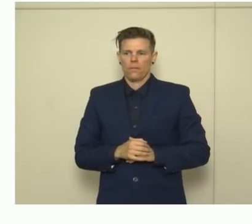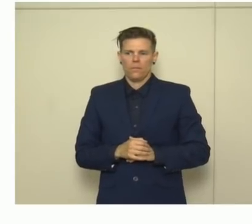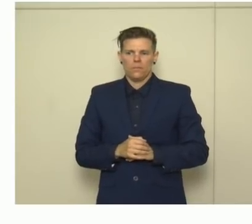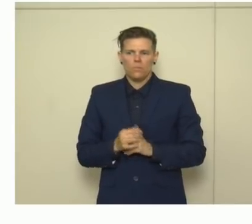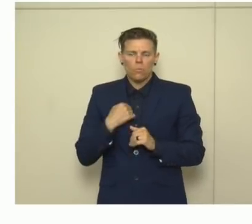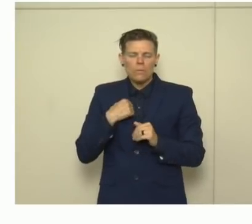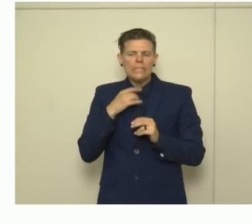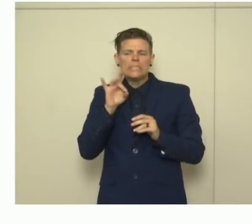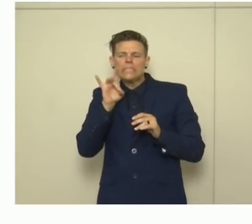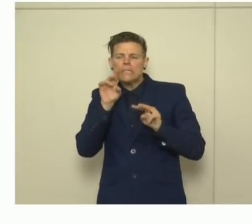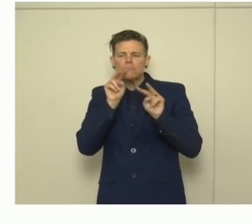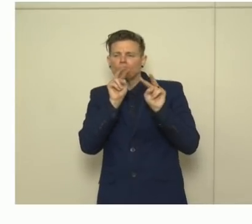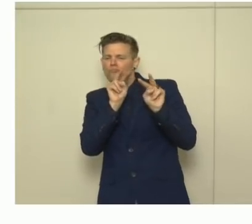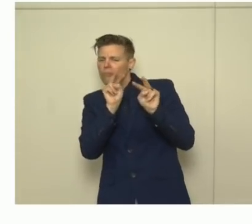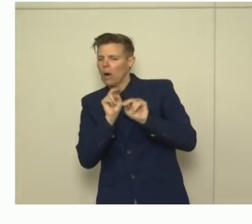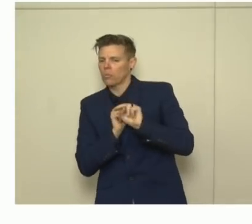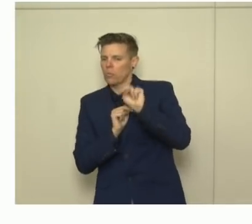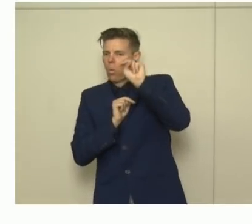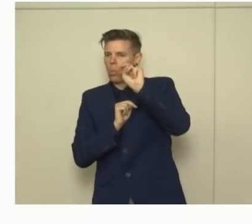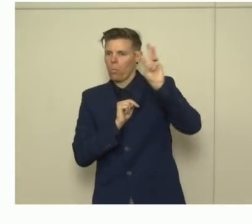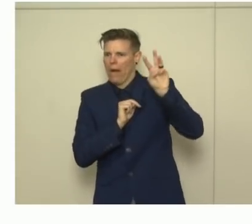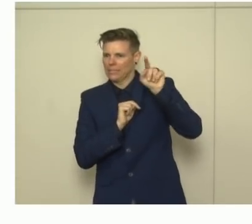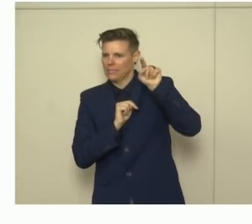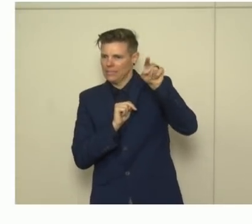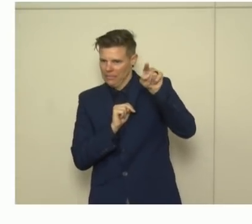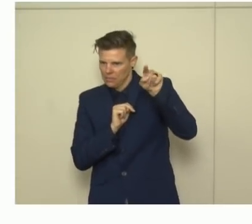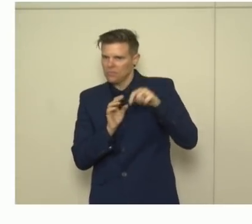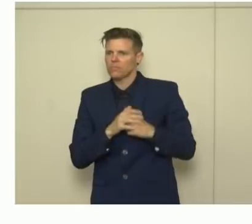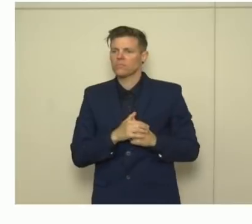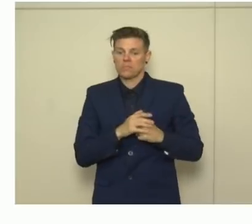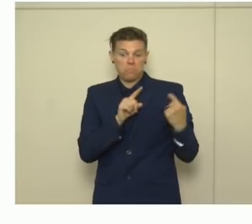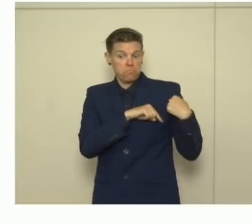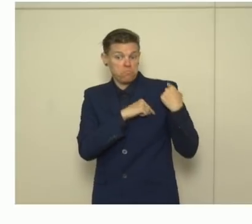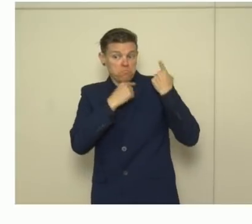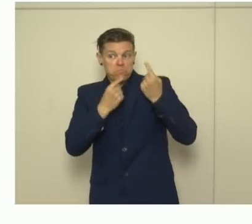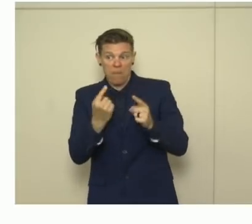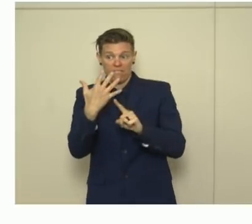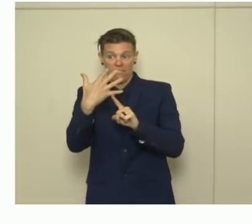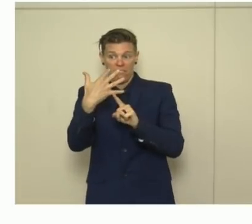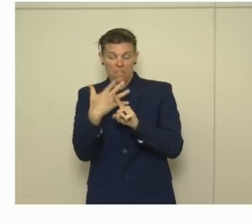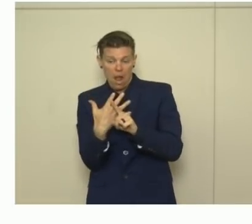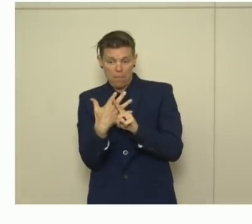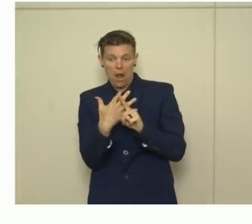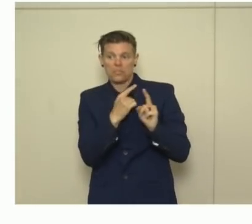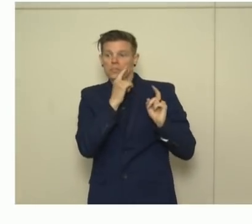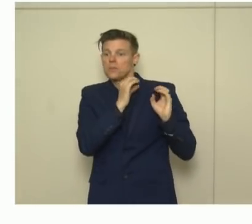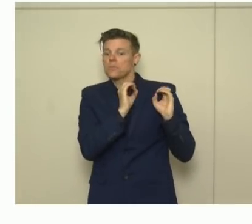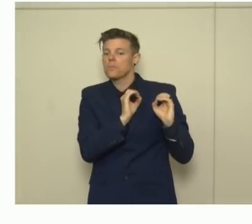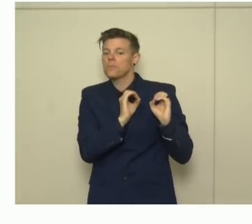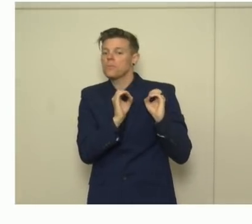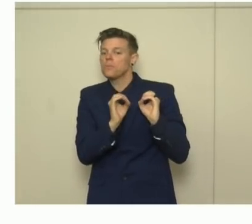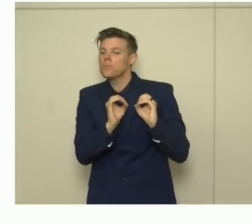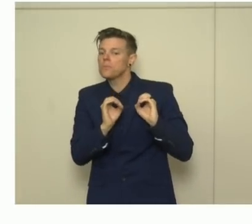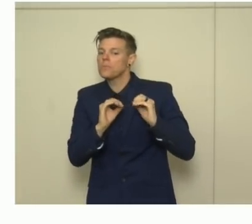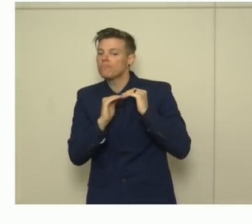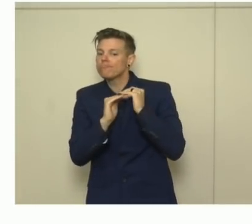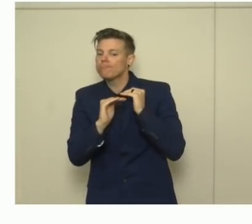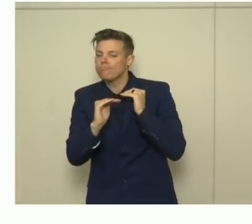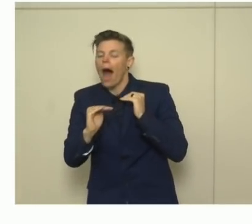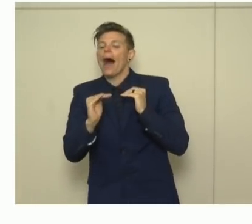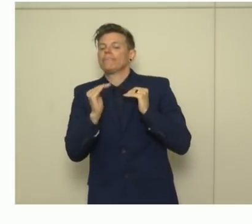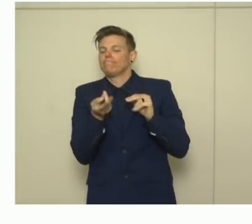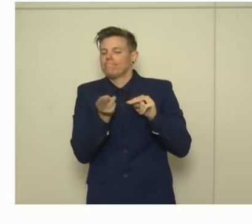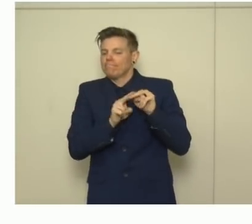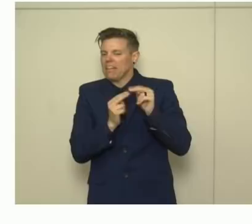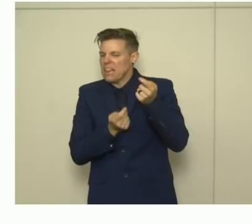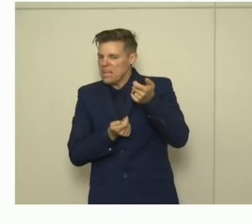Northwest, because we're seeing, after 5 months of not much activity, we're seeing an uptick in cases there just over